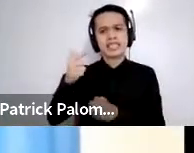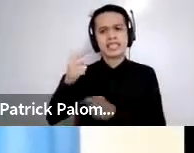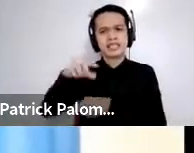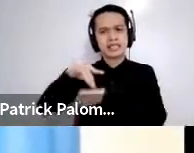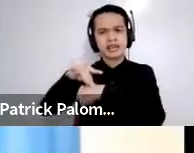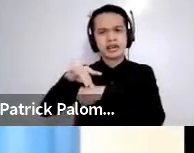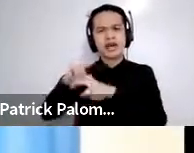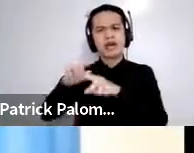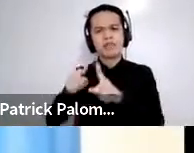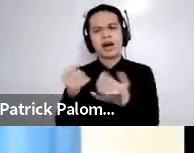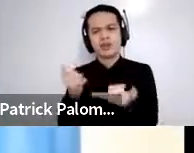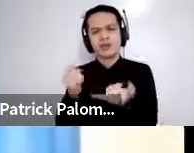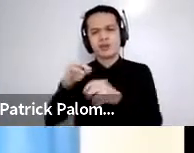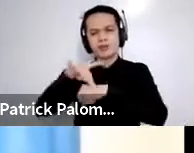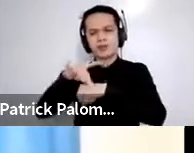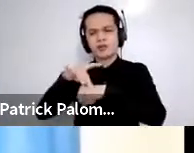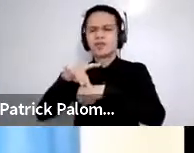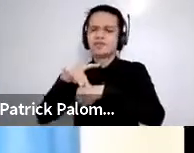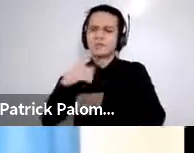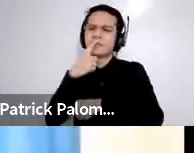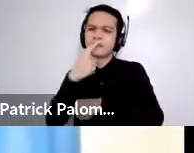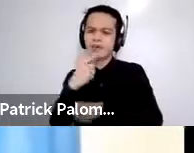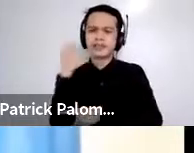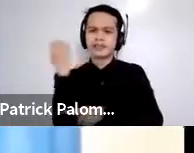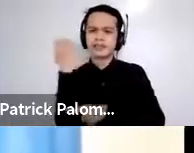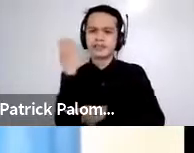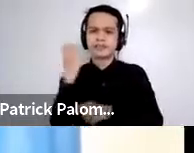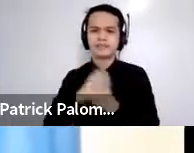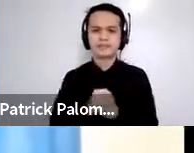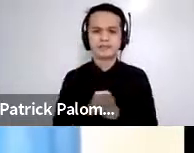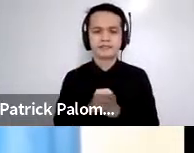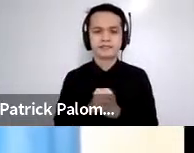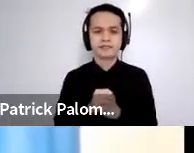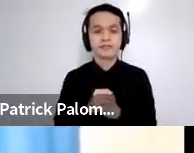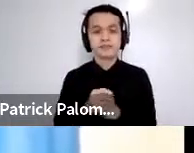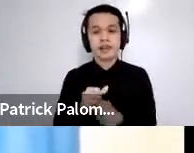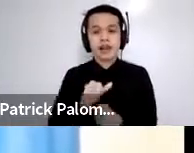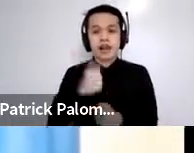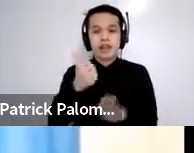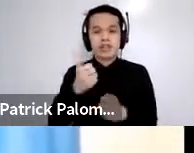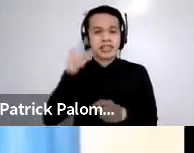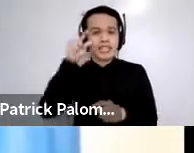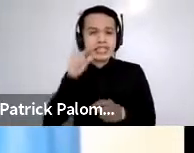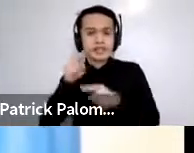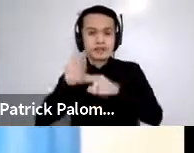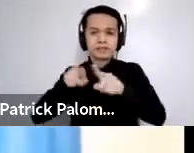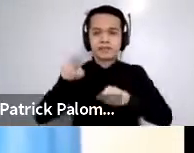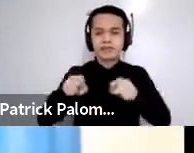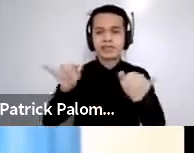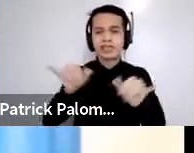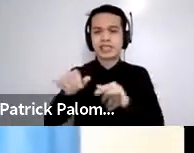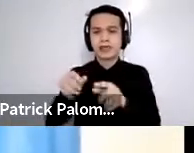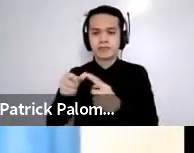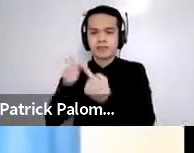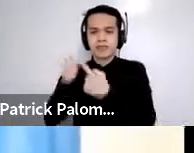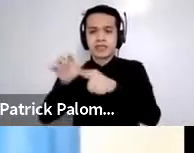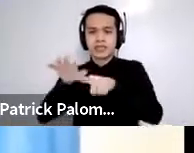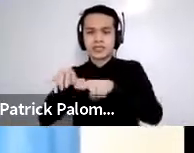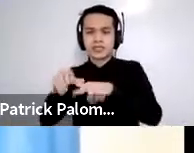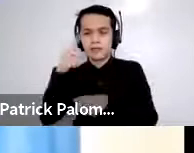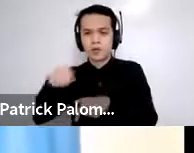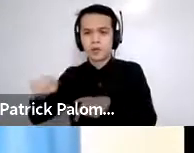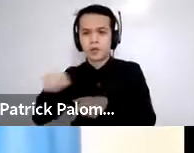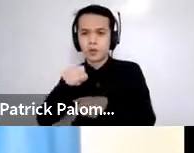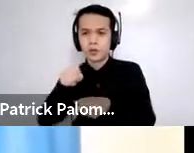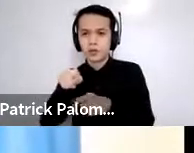red alert. And understanding gender disparities and the special needs of persons with disabilities is